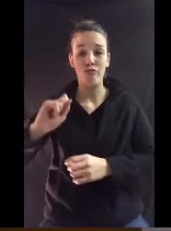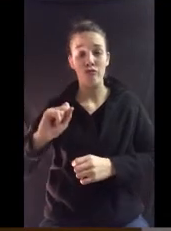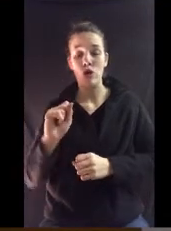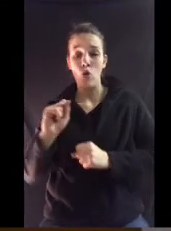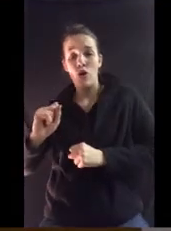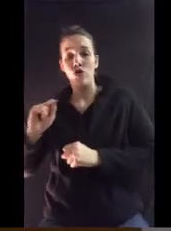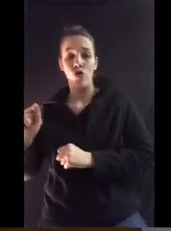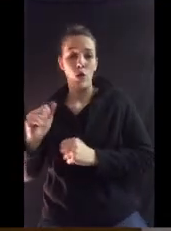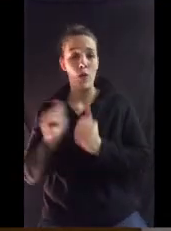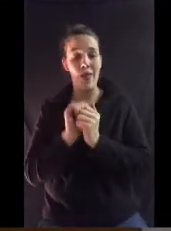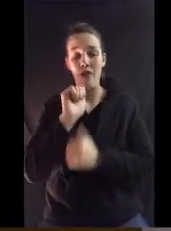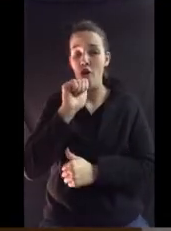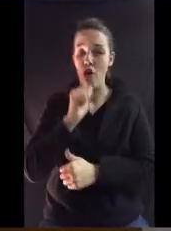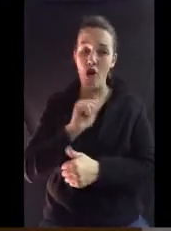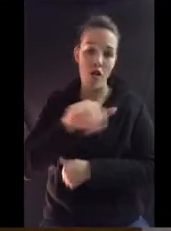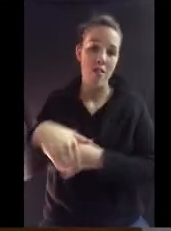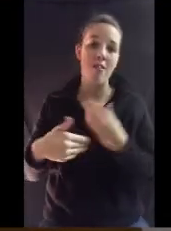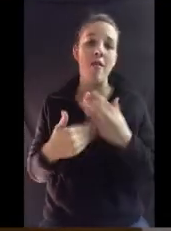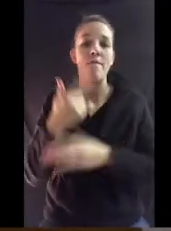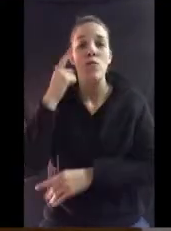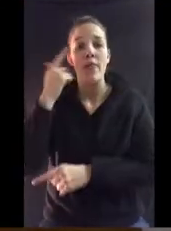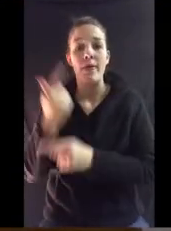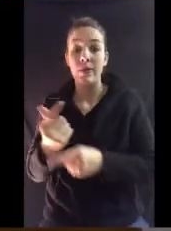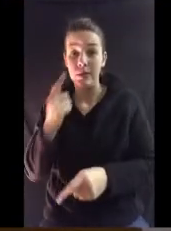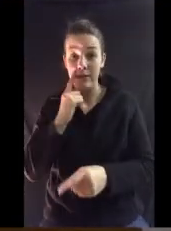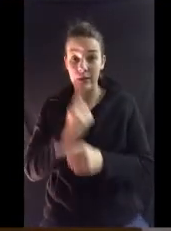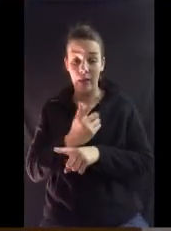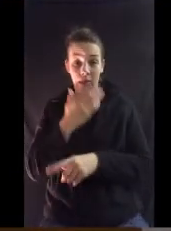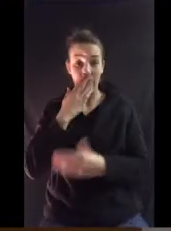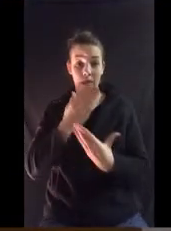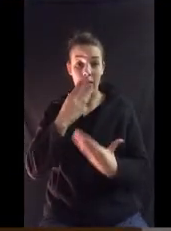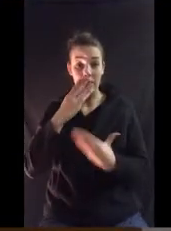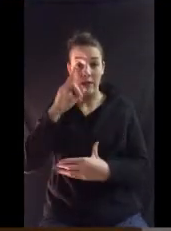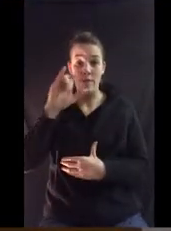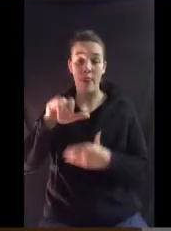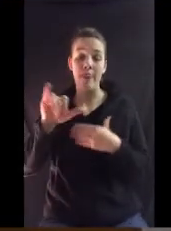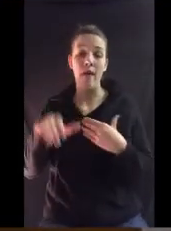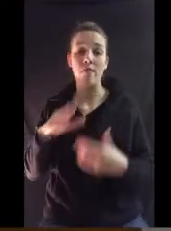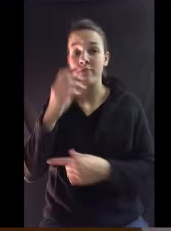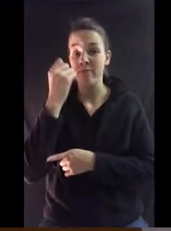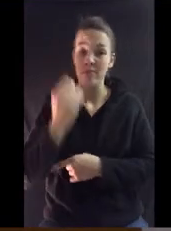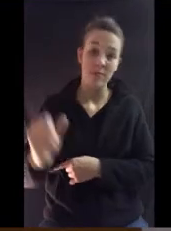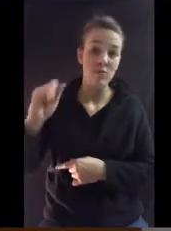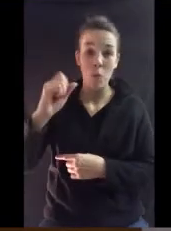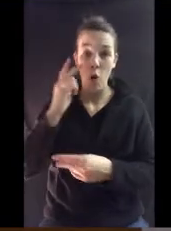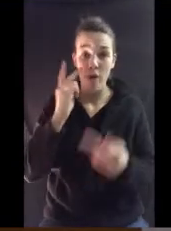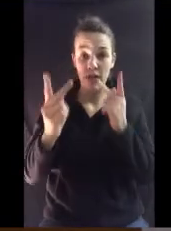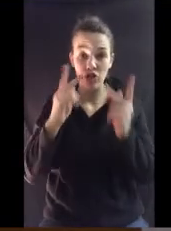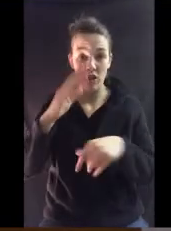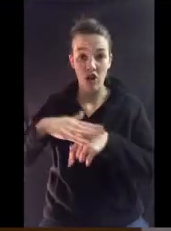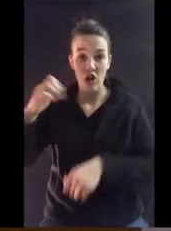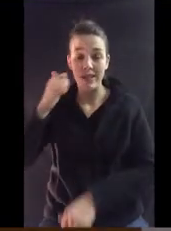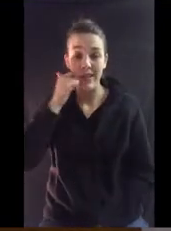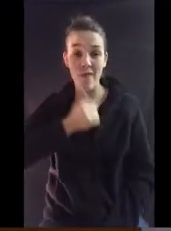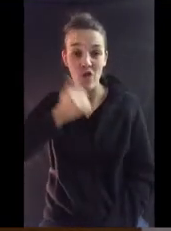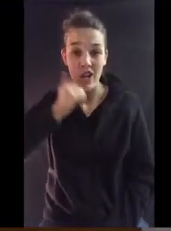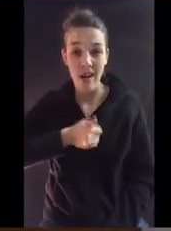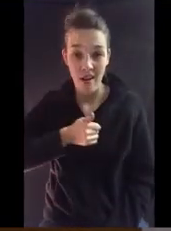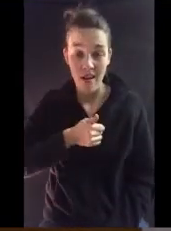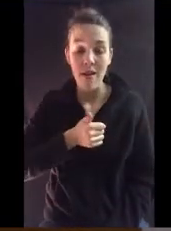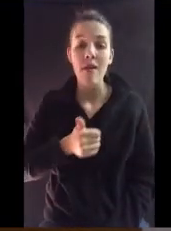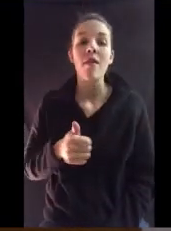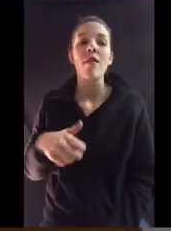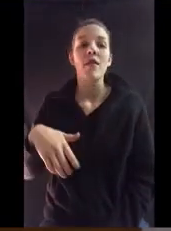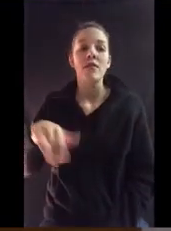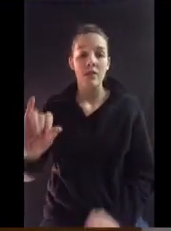we stood boldly, shoulder to shoulder, with all of our brothers and sisters, and I give thanks for that bold vision that calls us each